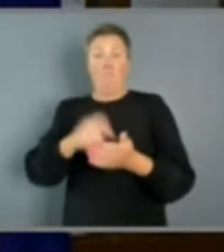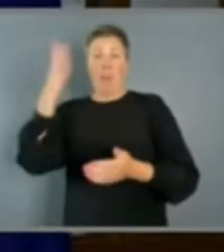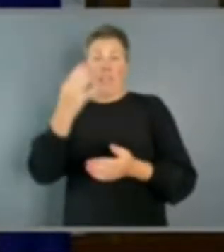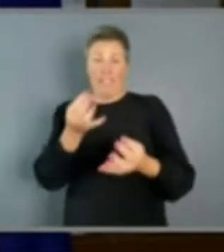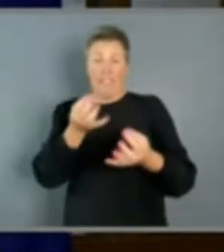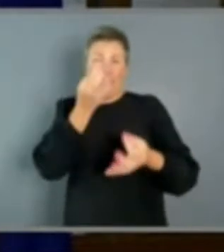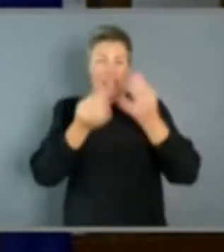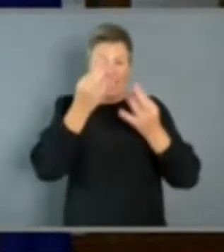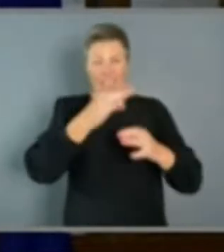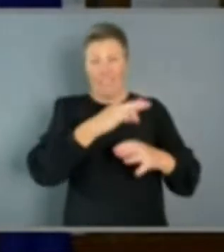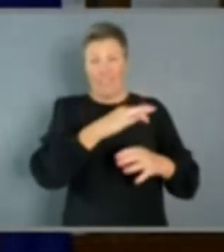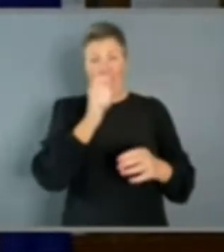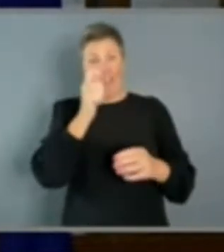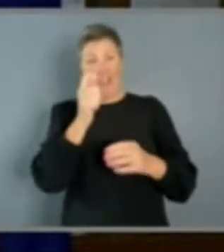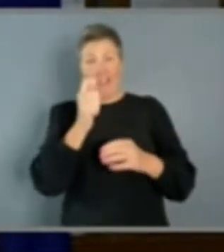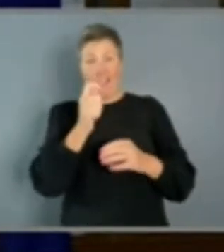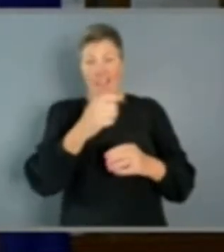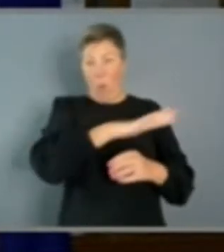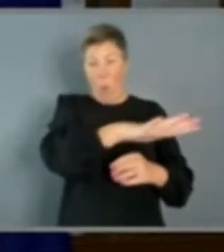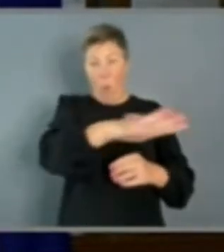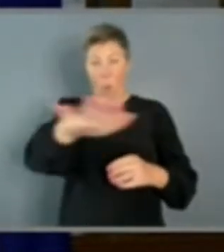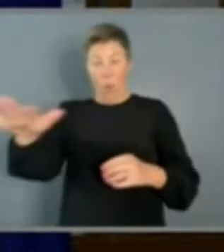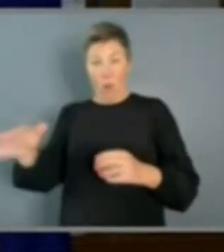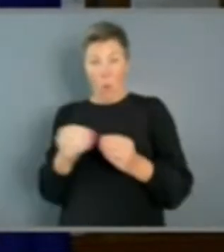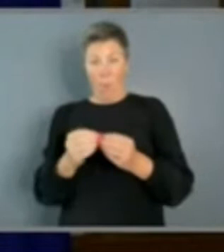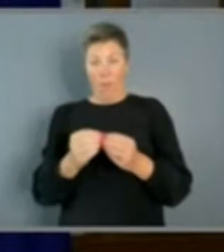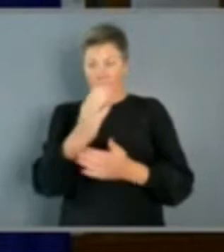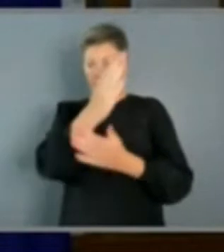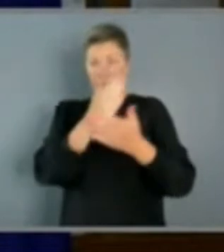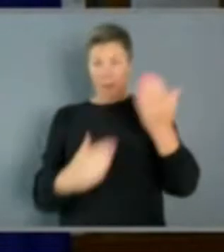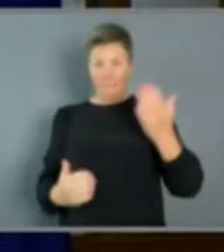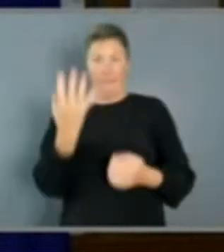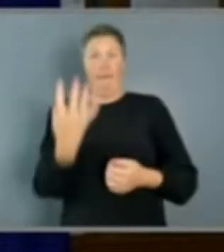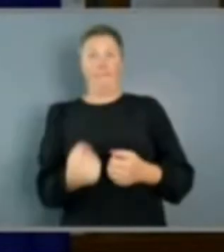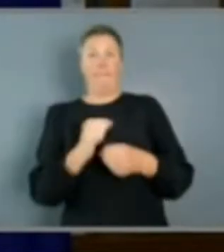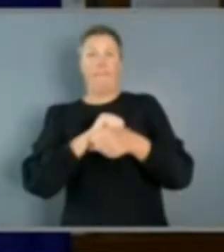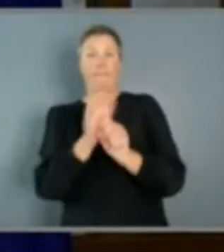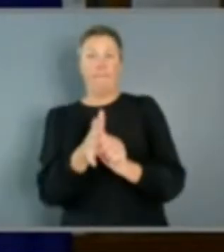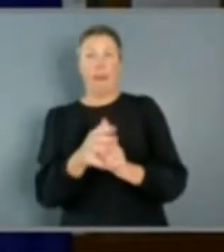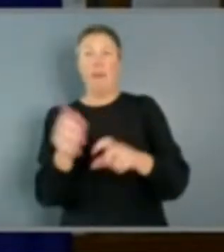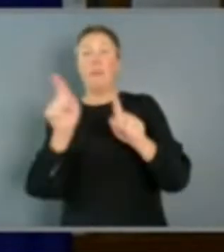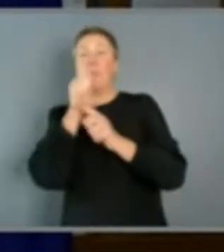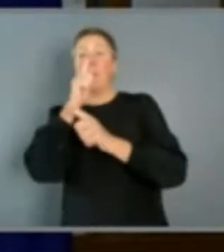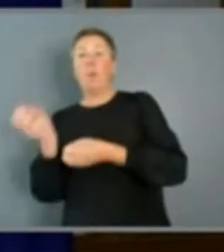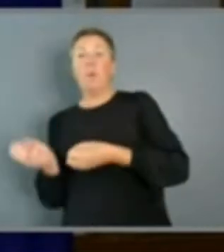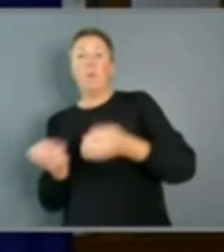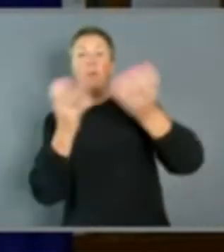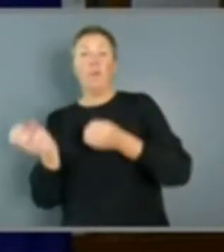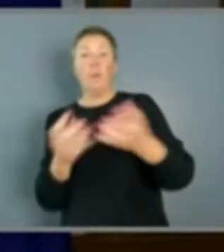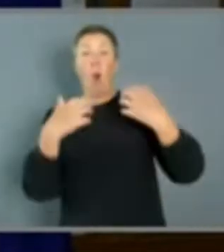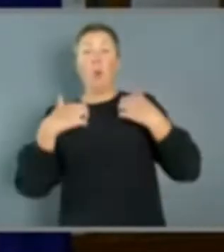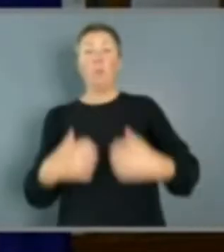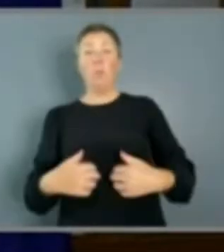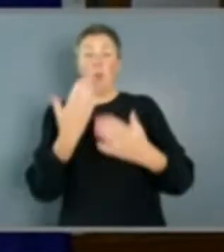there. Almost half the samples are positive. They're finding the same when people are being admitted into hospitals in Port Moresby.